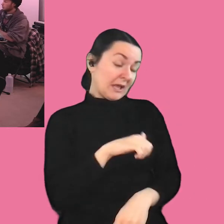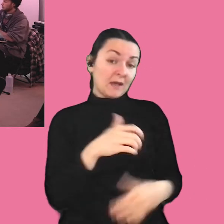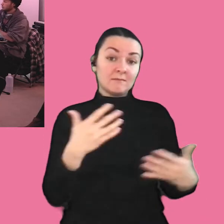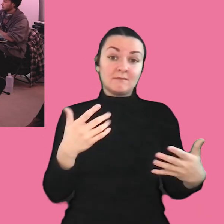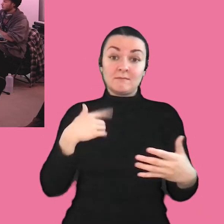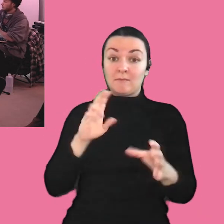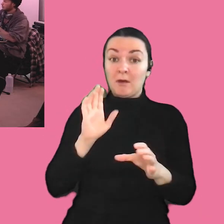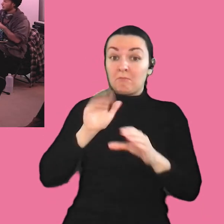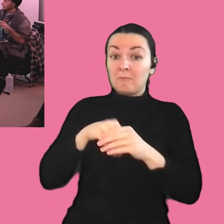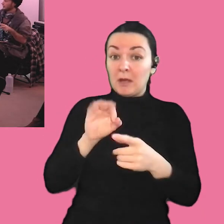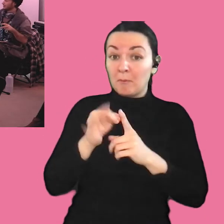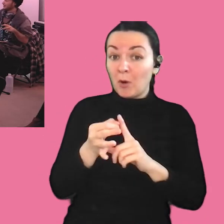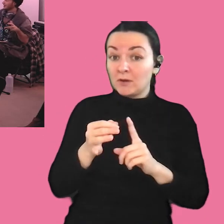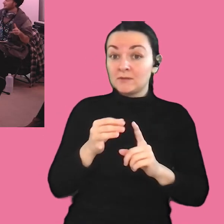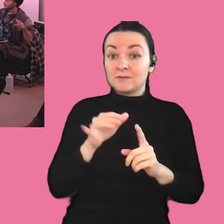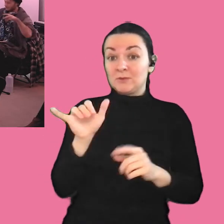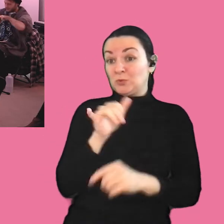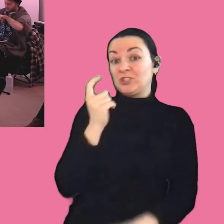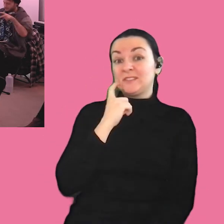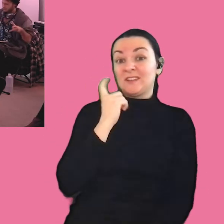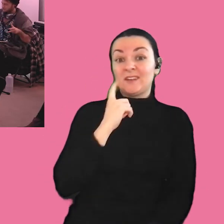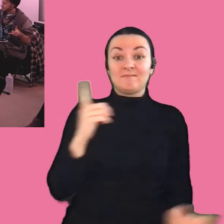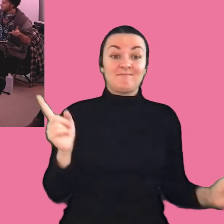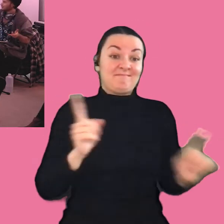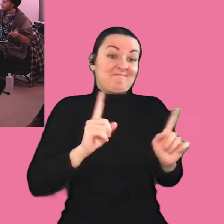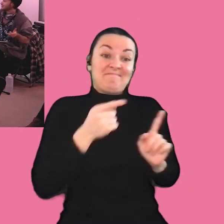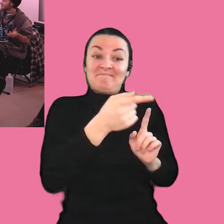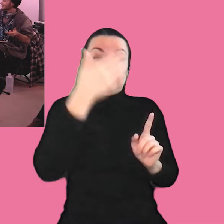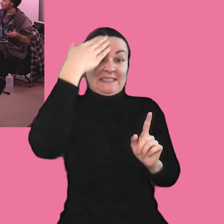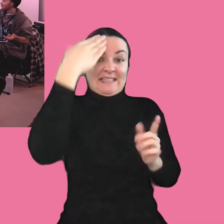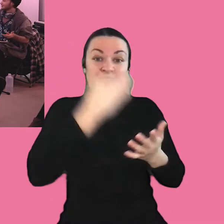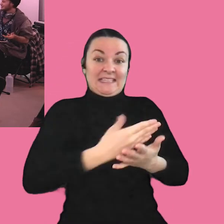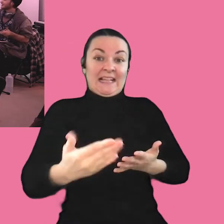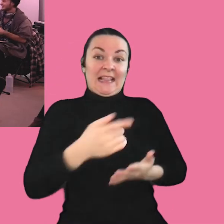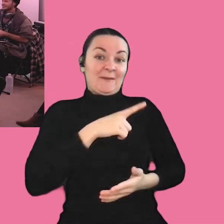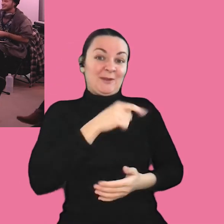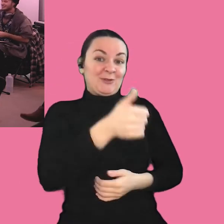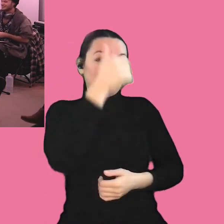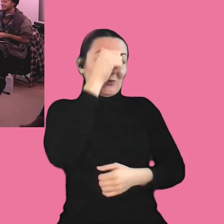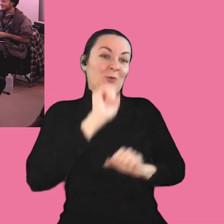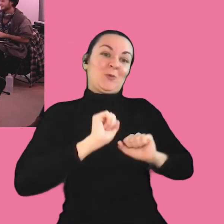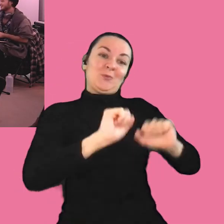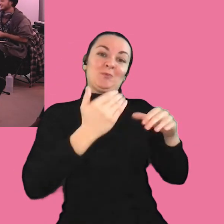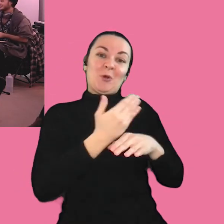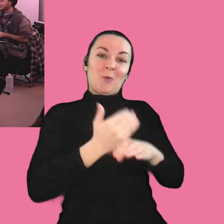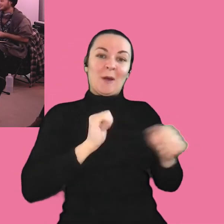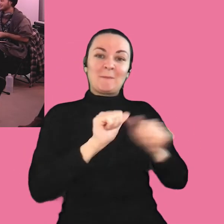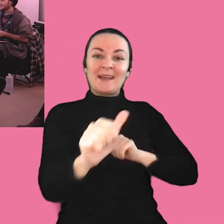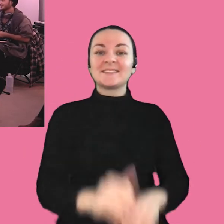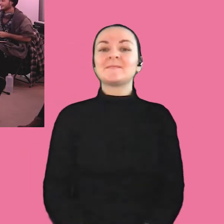bit about your work here as the most local of us? Yeah, of